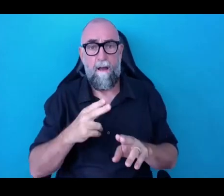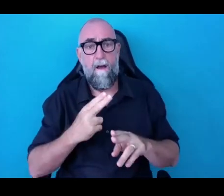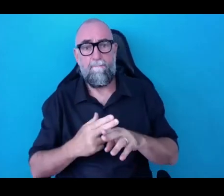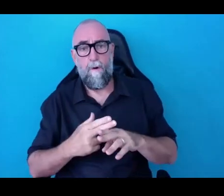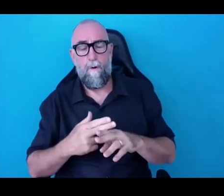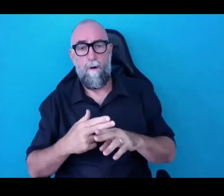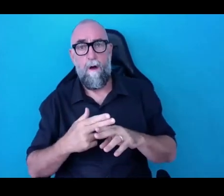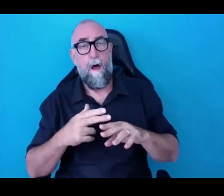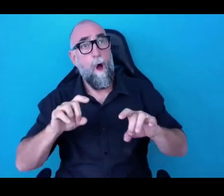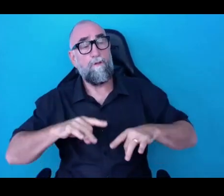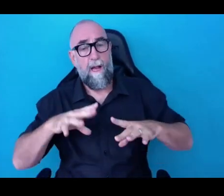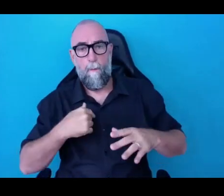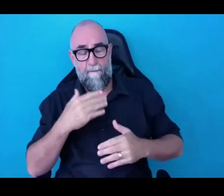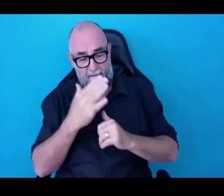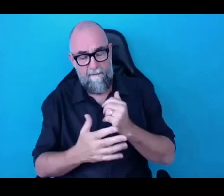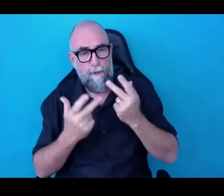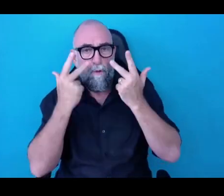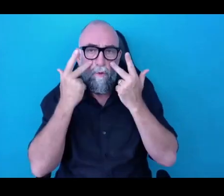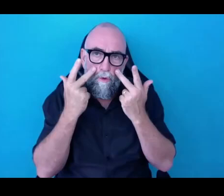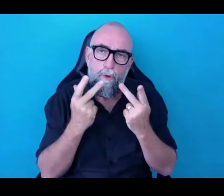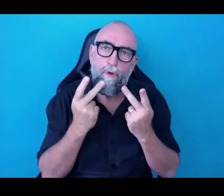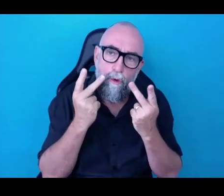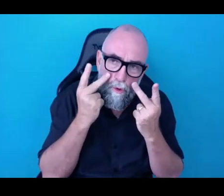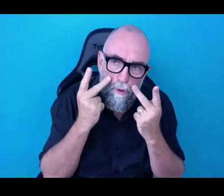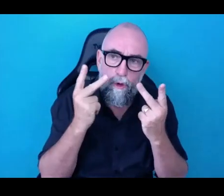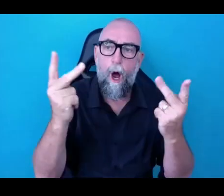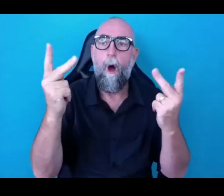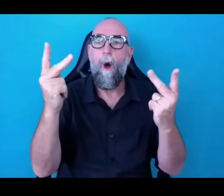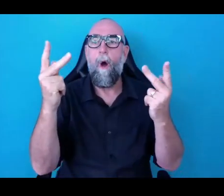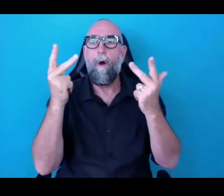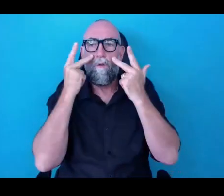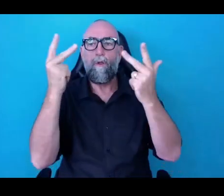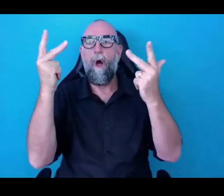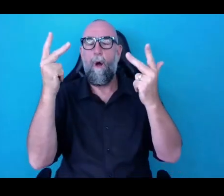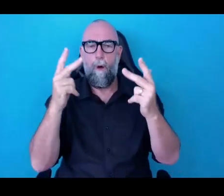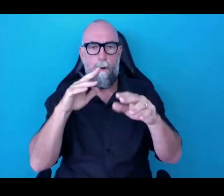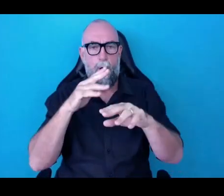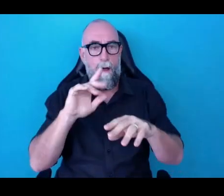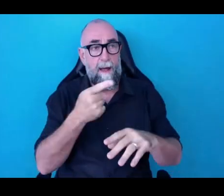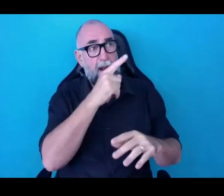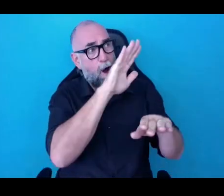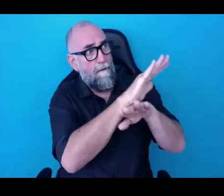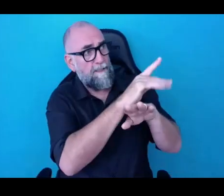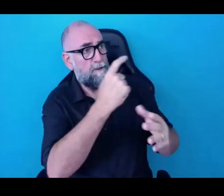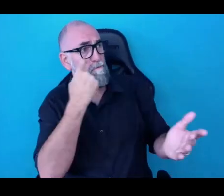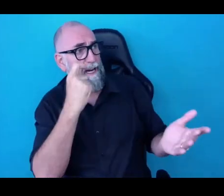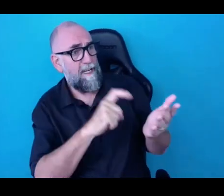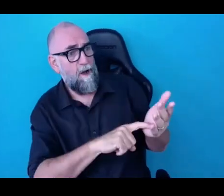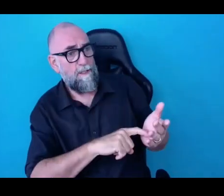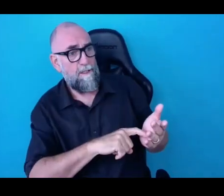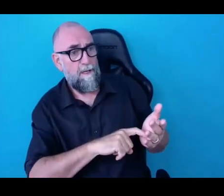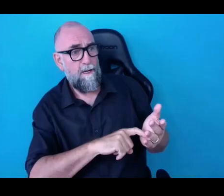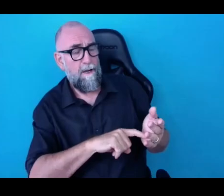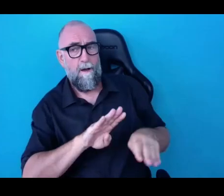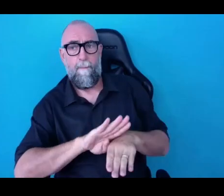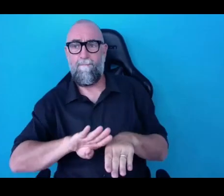country to be recognised overseas before we are recognised here for the work that we're doing and how important that work actually